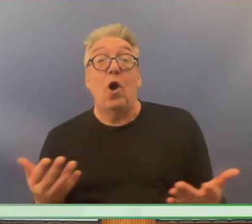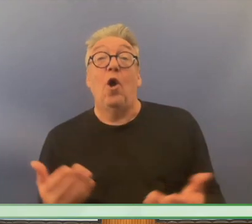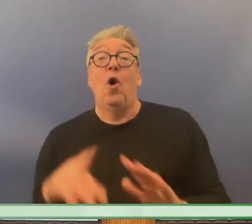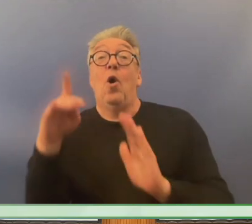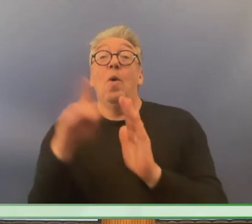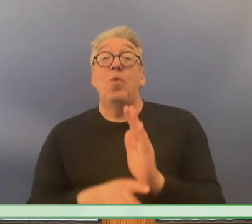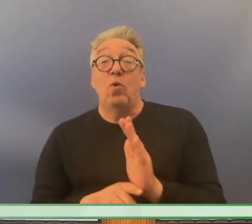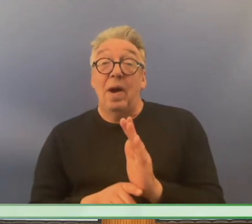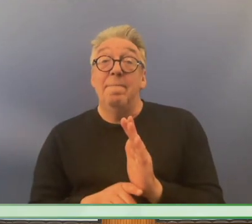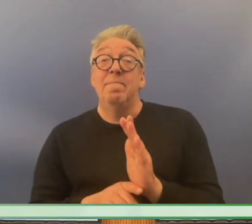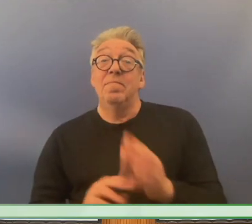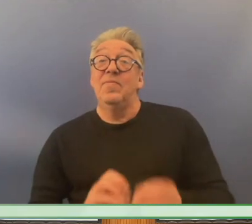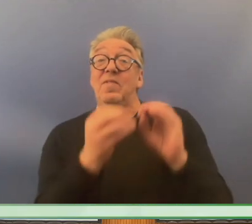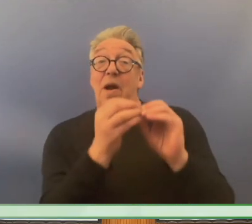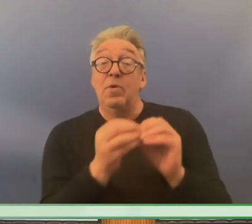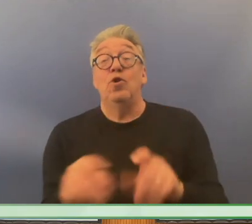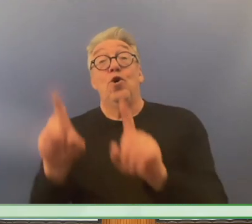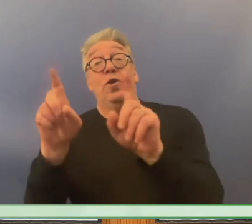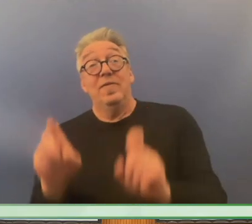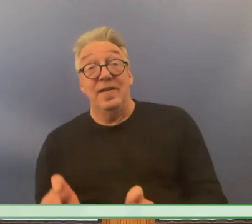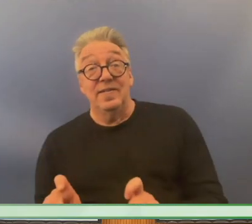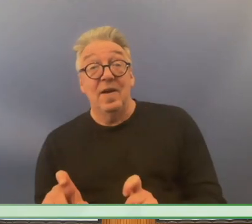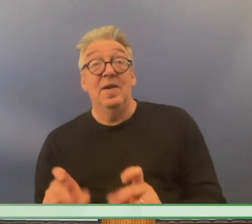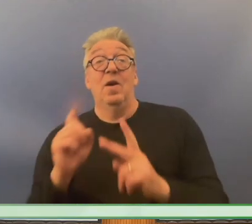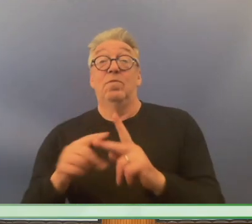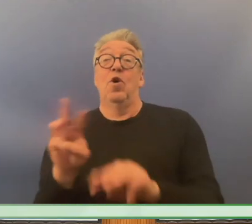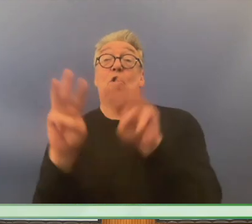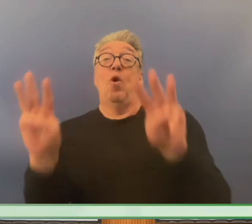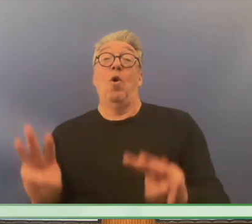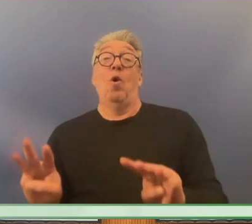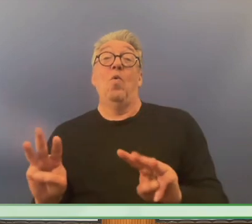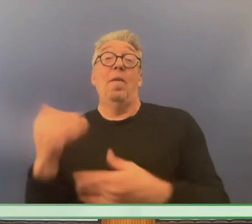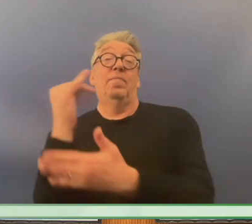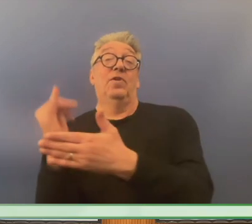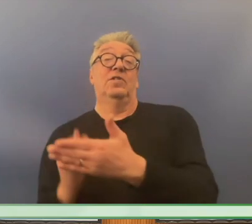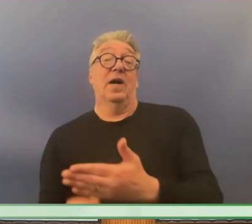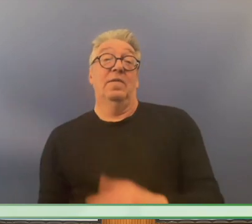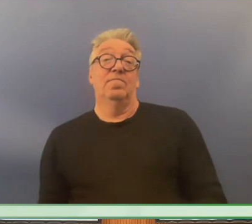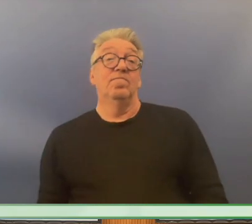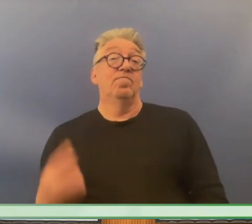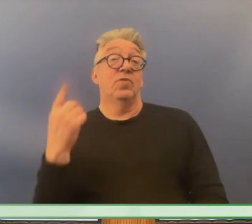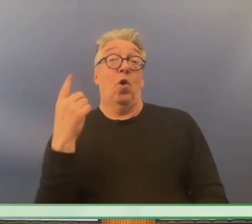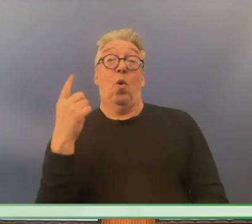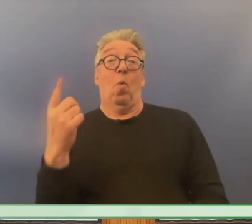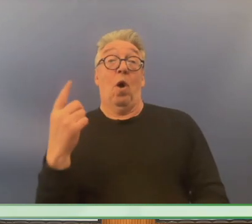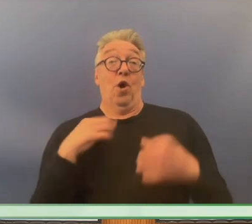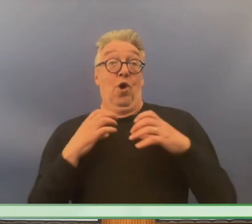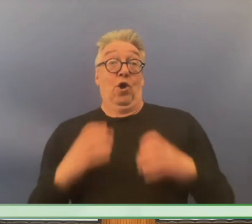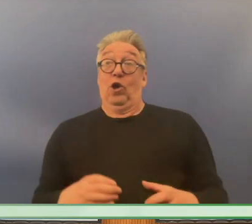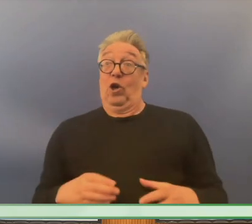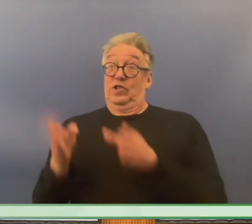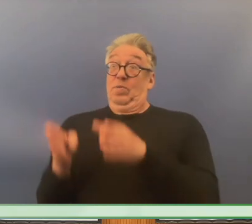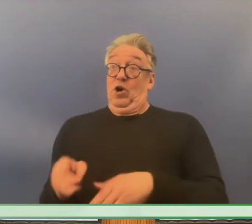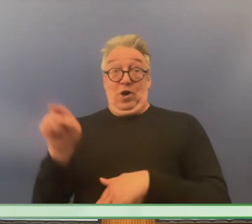and testing. We even have one of our clients in the room, so he